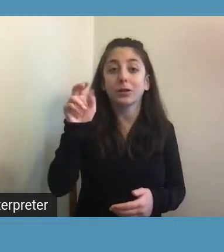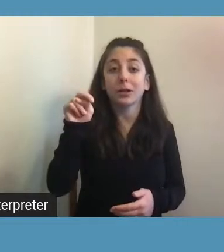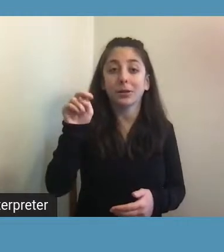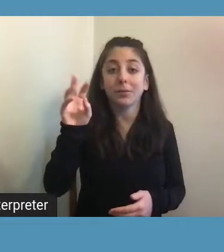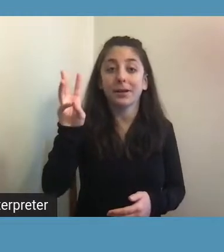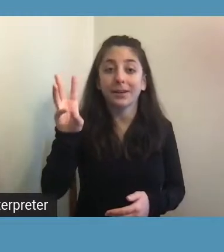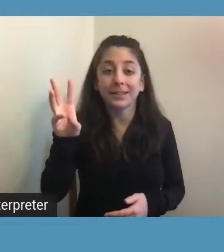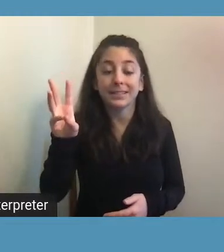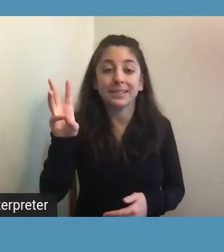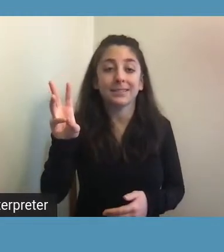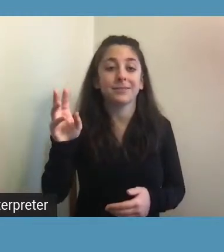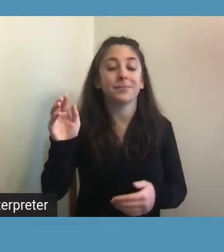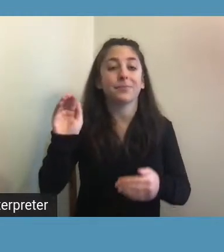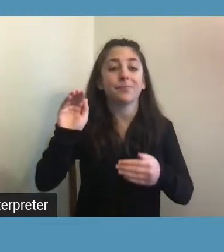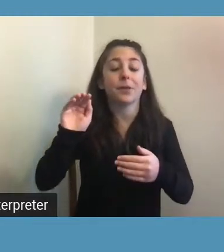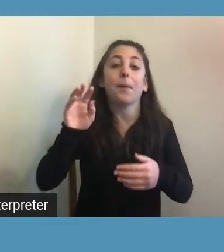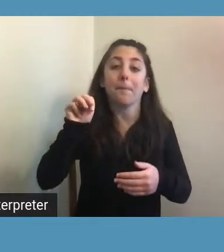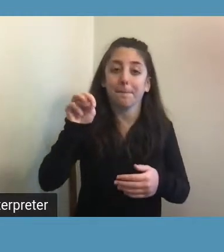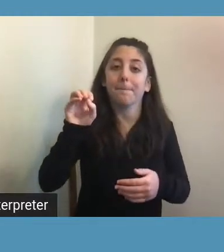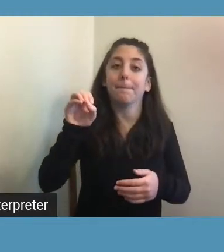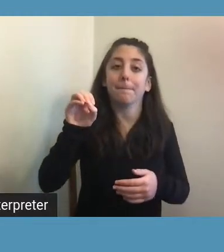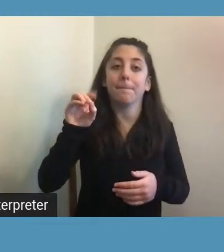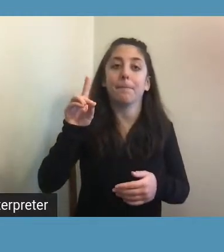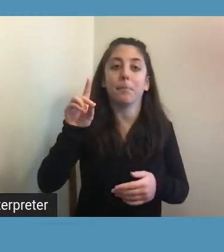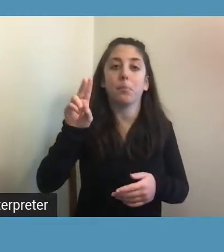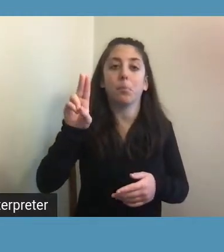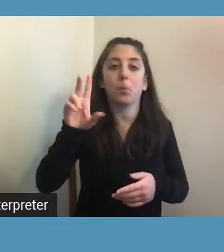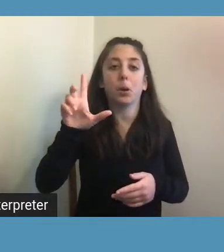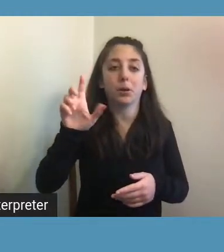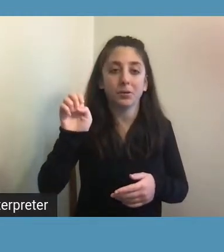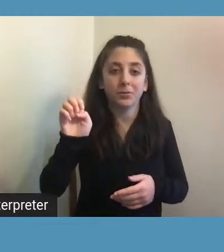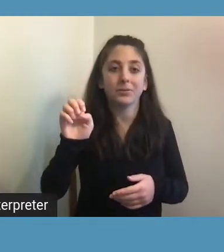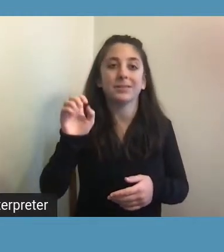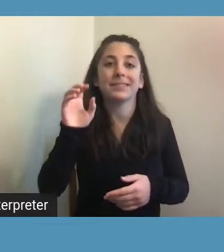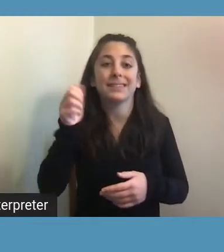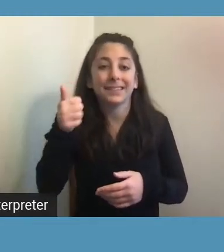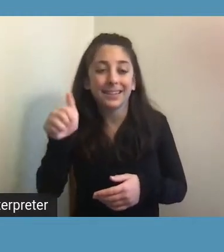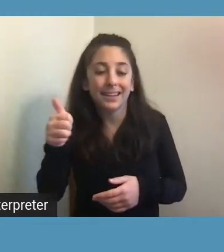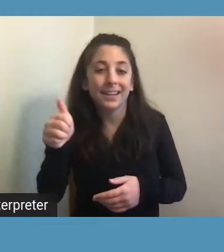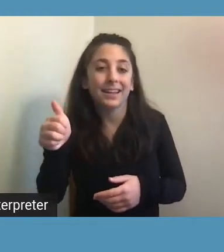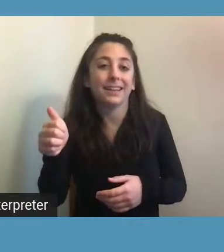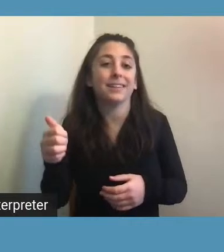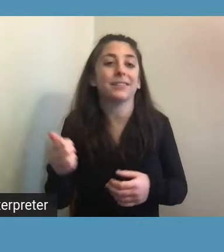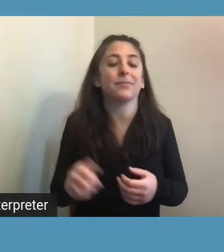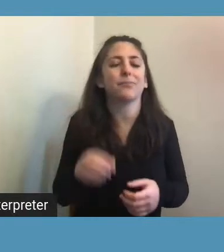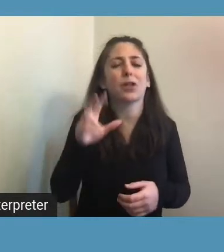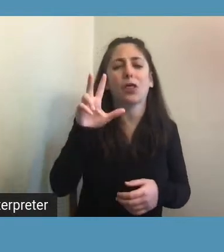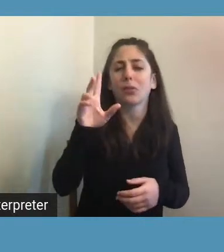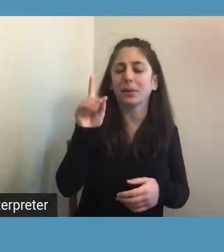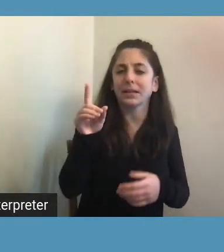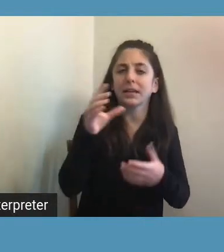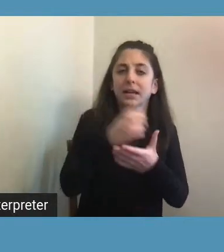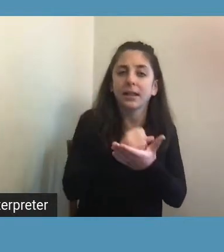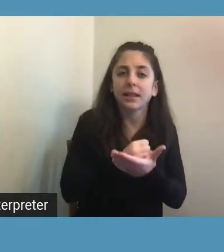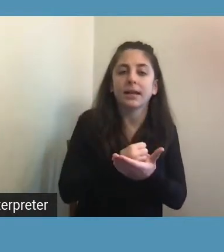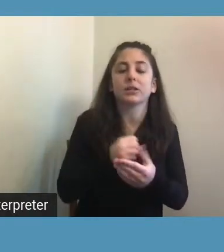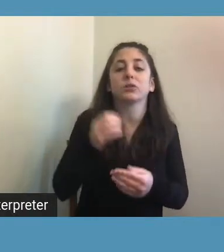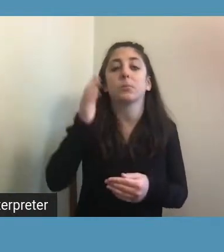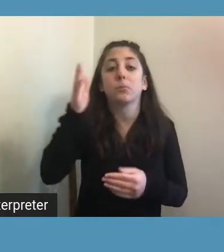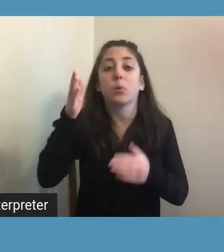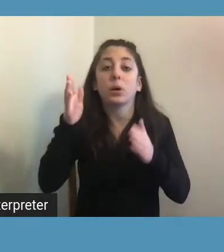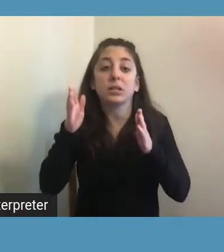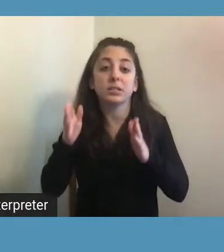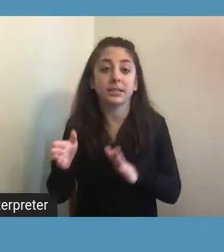introductory session for Module 10 on digitizing 3D collections. And this session will feature Daniela Larson, who is the